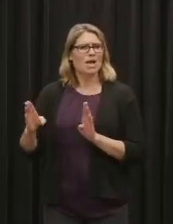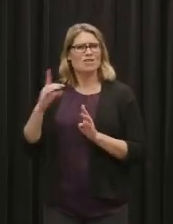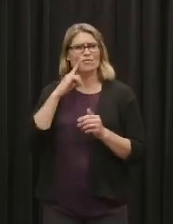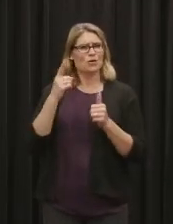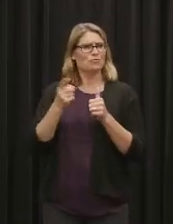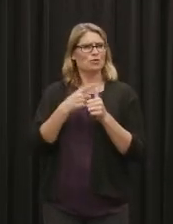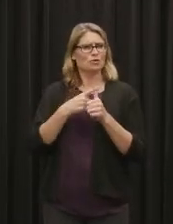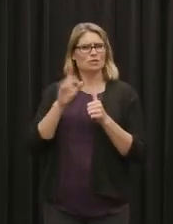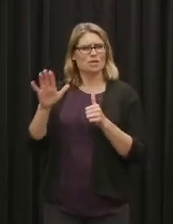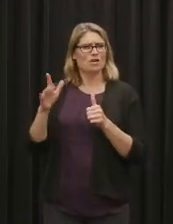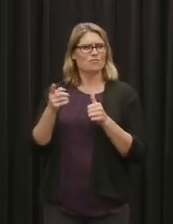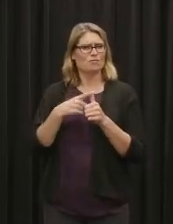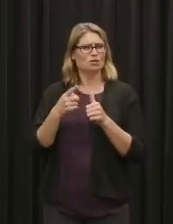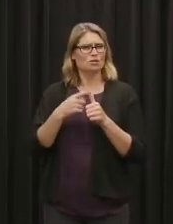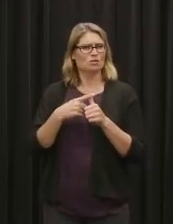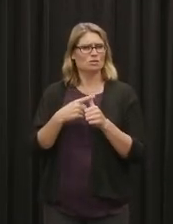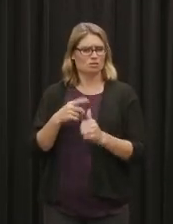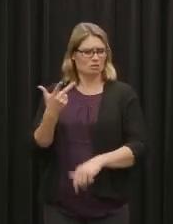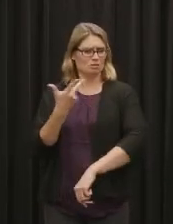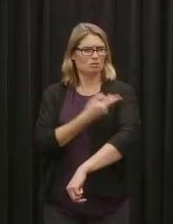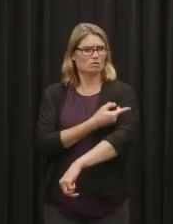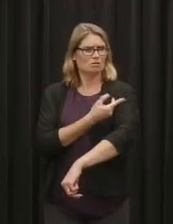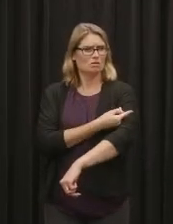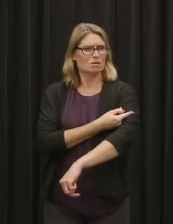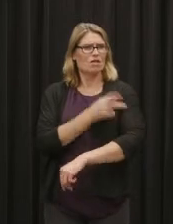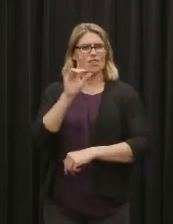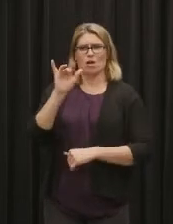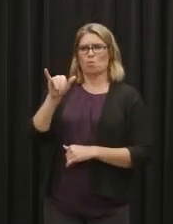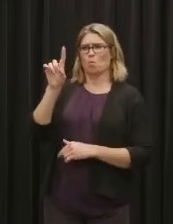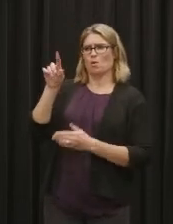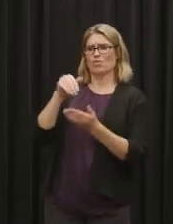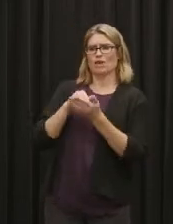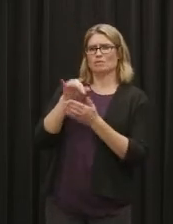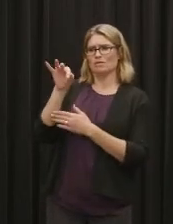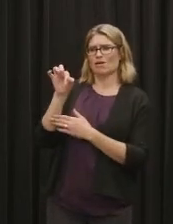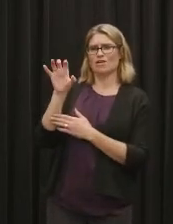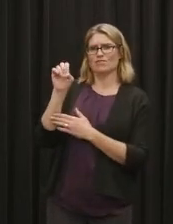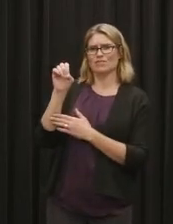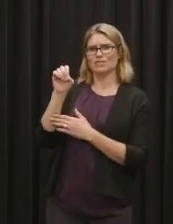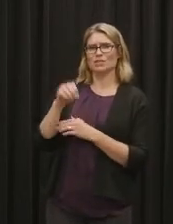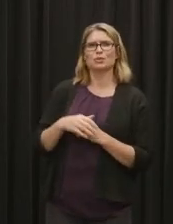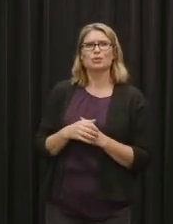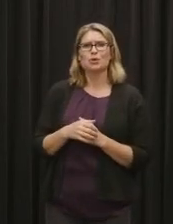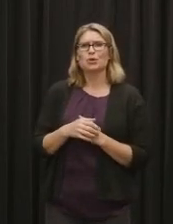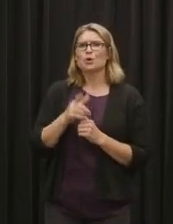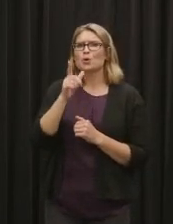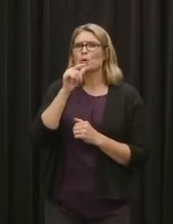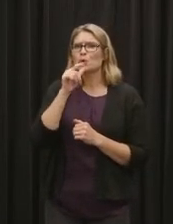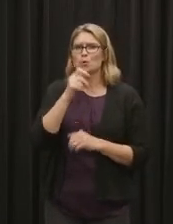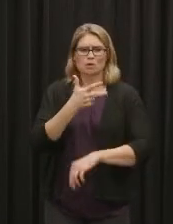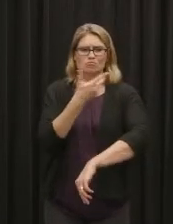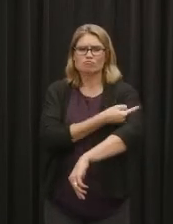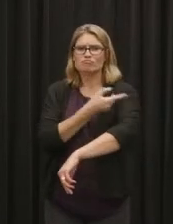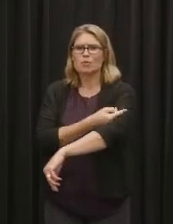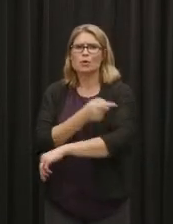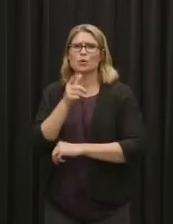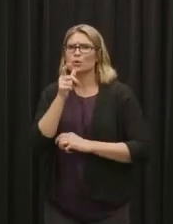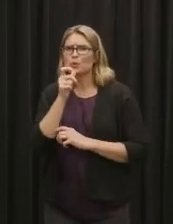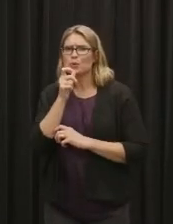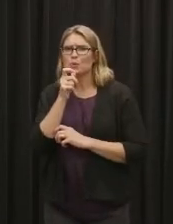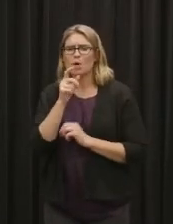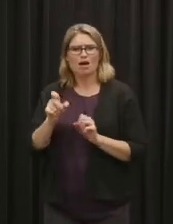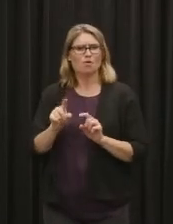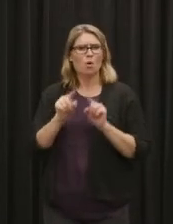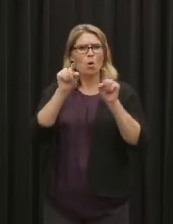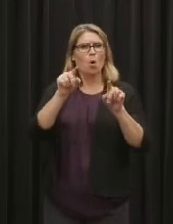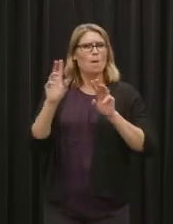first initial doses of 1,950, who will be getting those doses, and will they have to go to